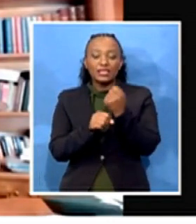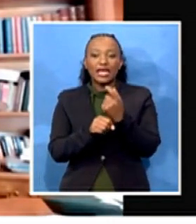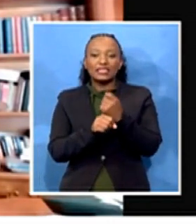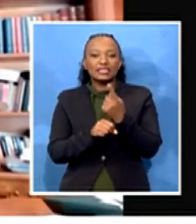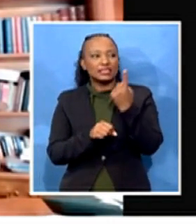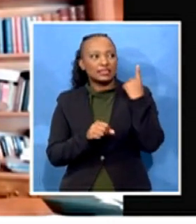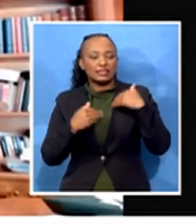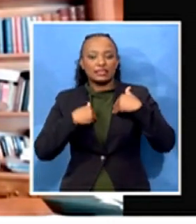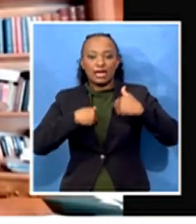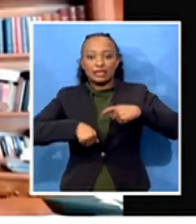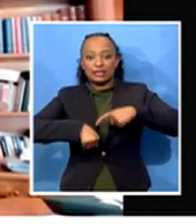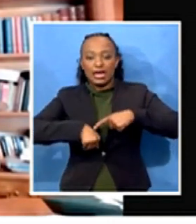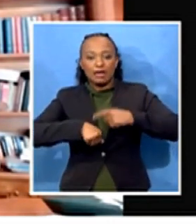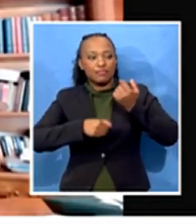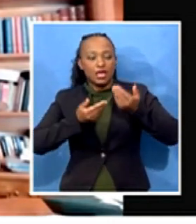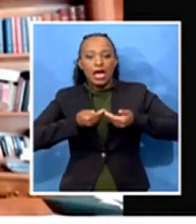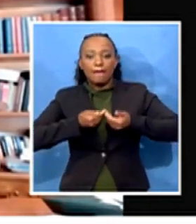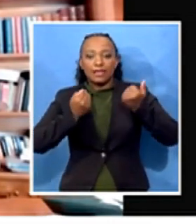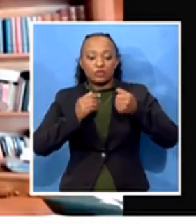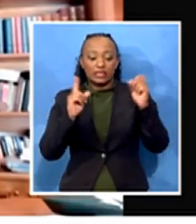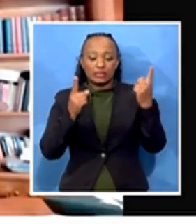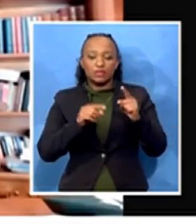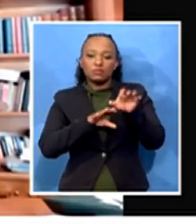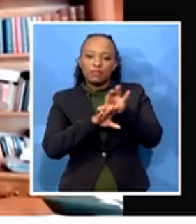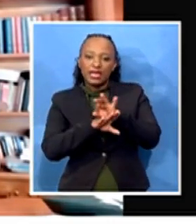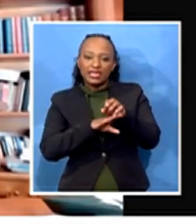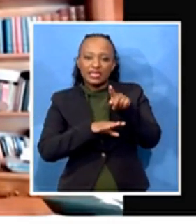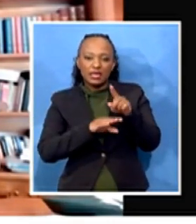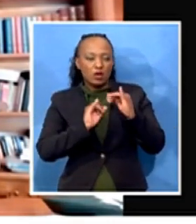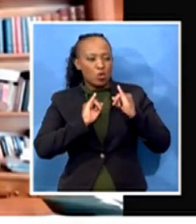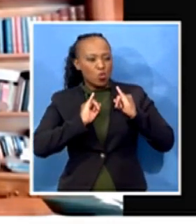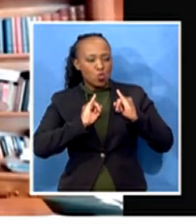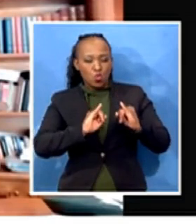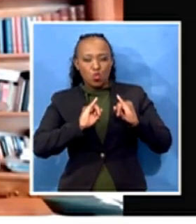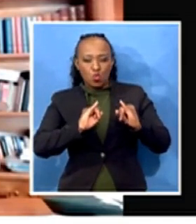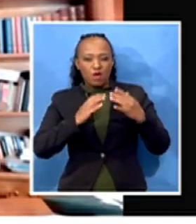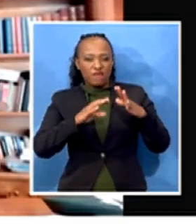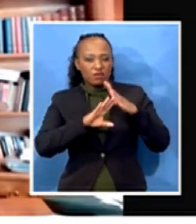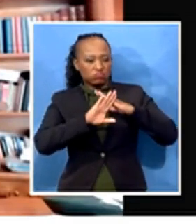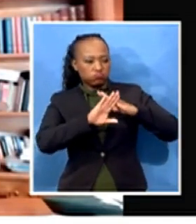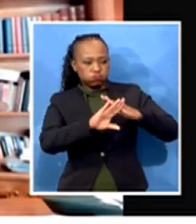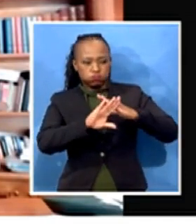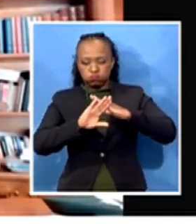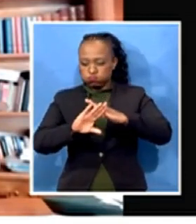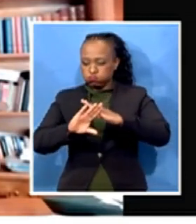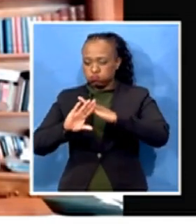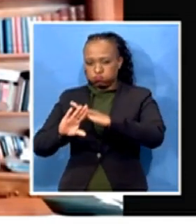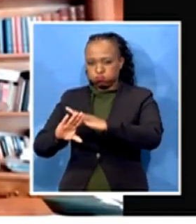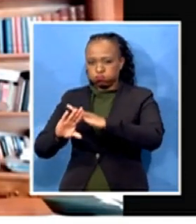planning severely restricted people's access to safe and reliable